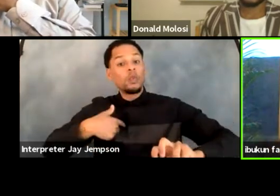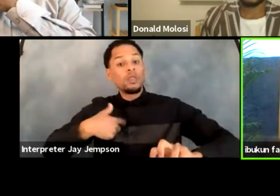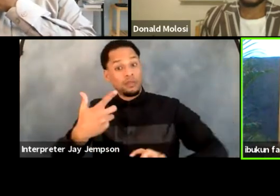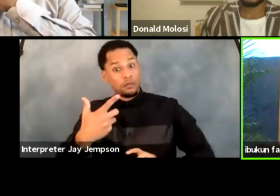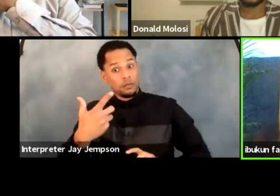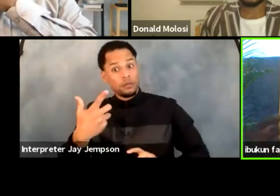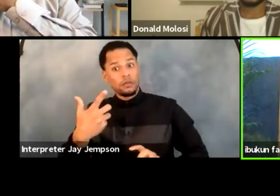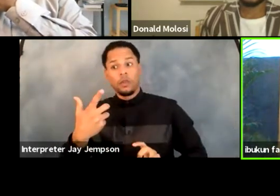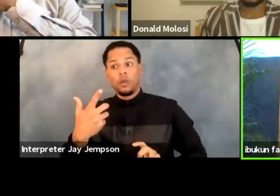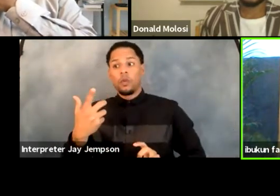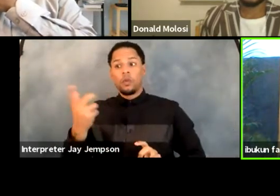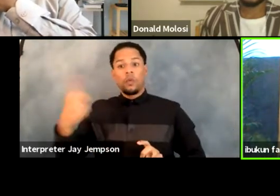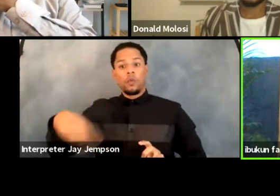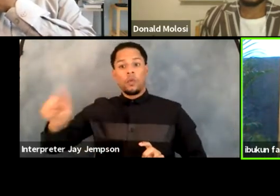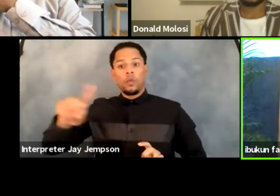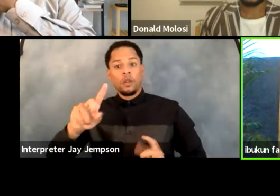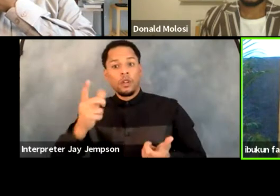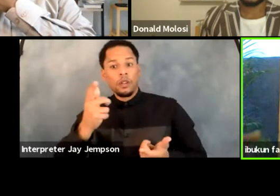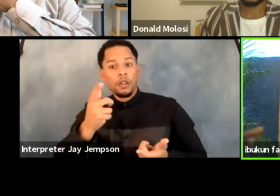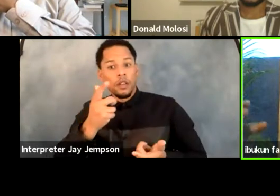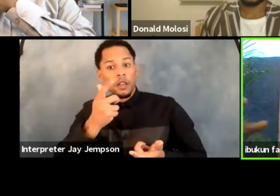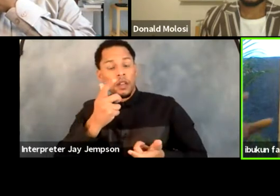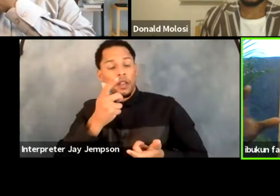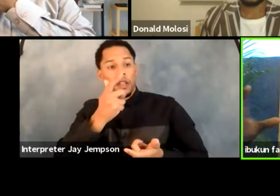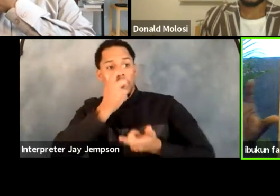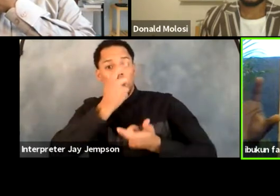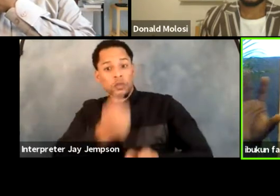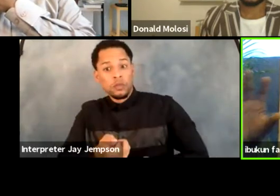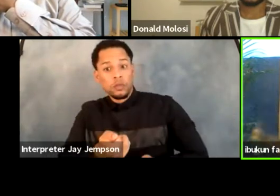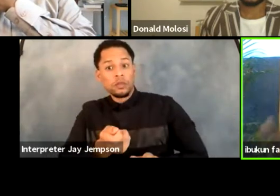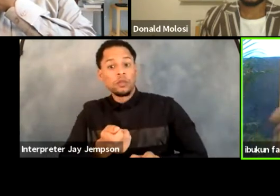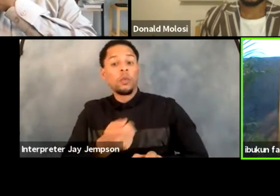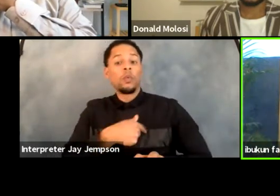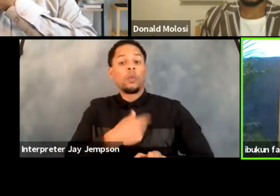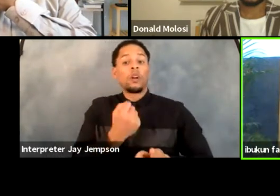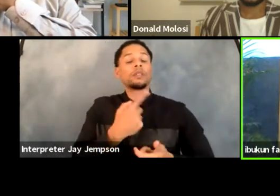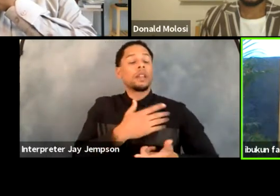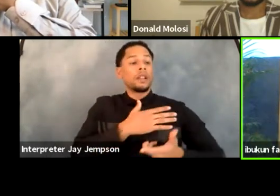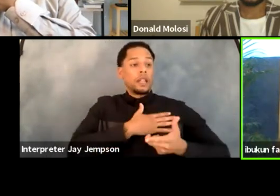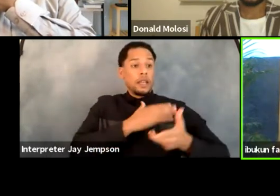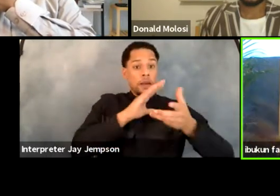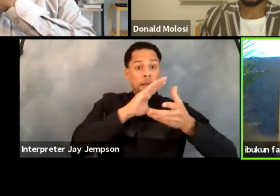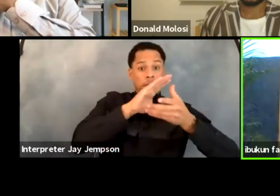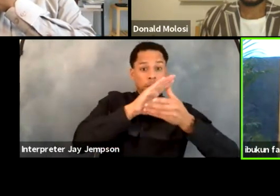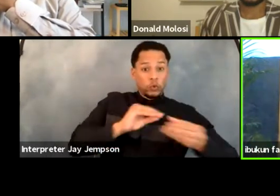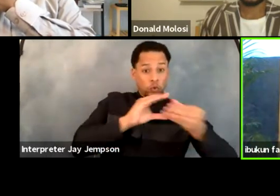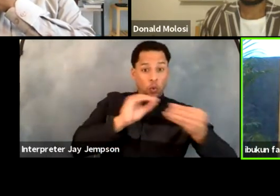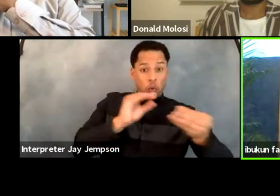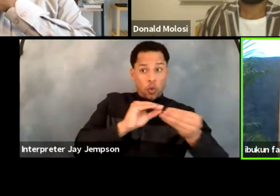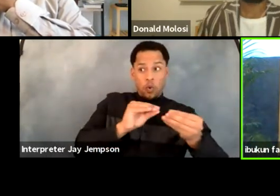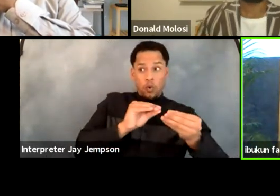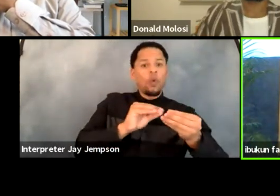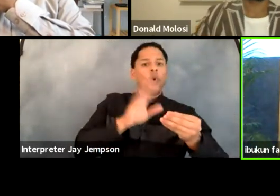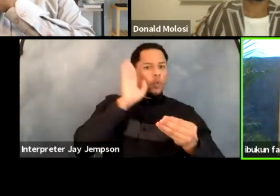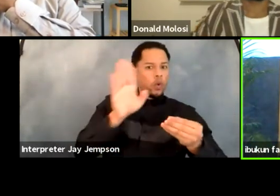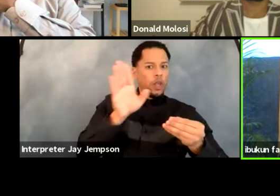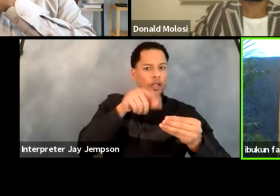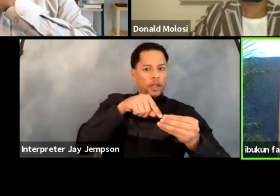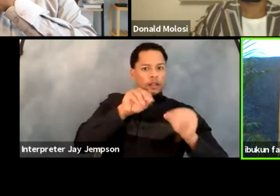Is it going to really pass across the message we want to be passed? And in terms of producing,